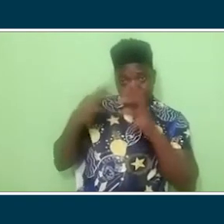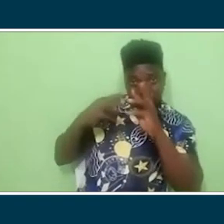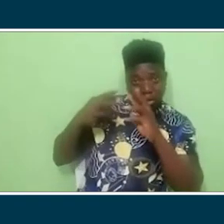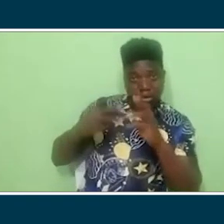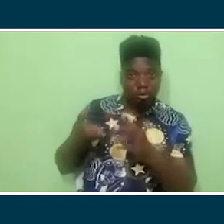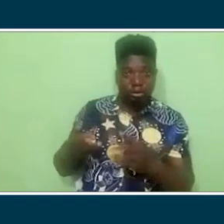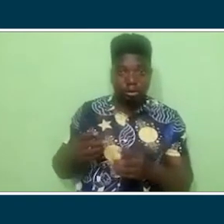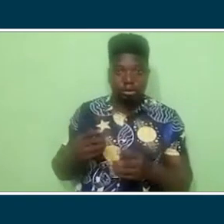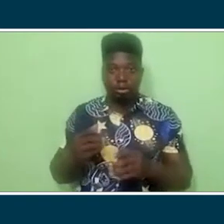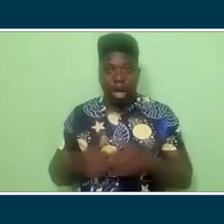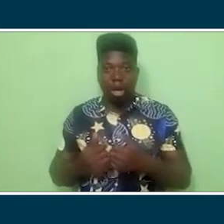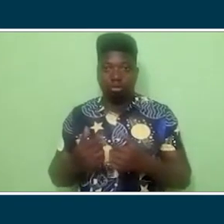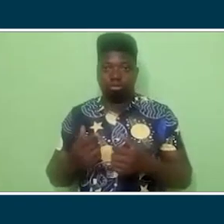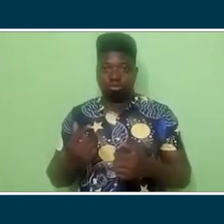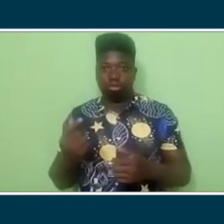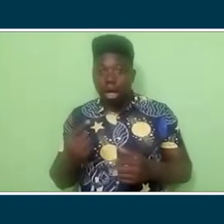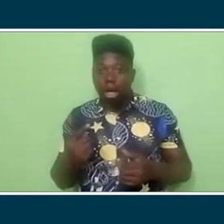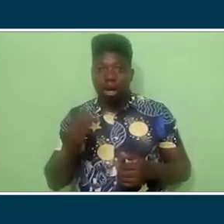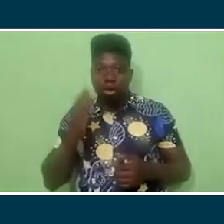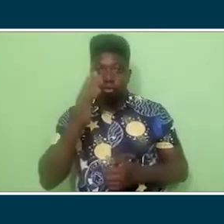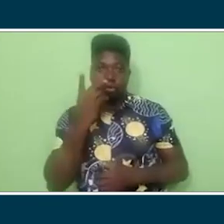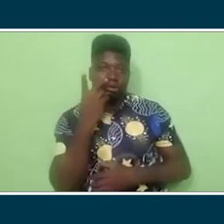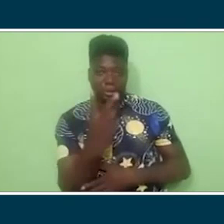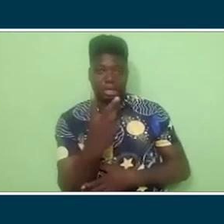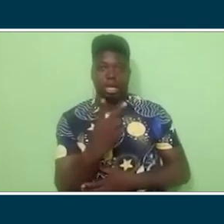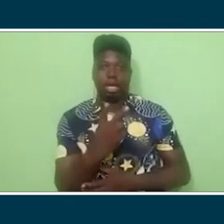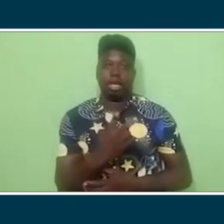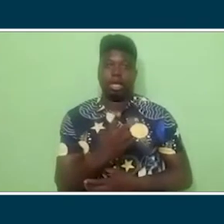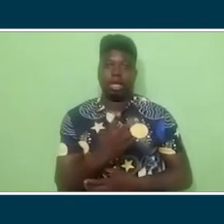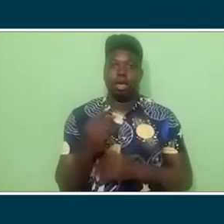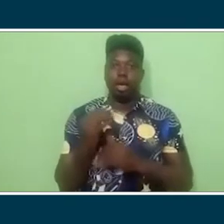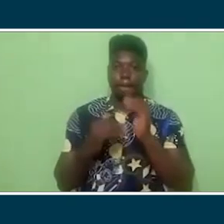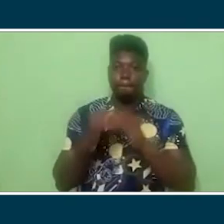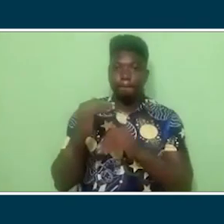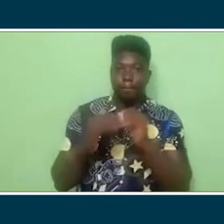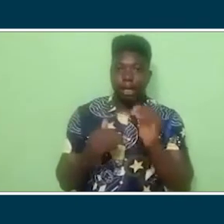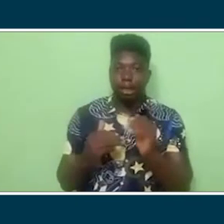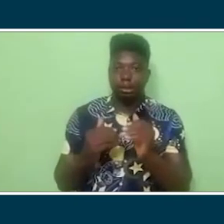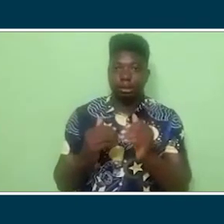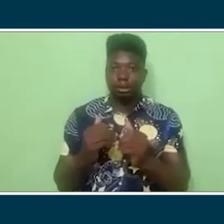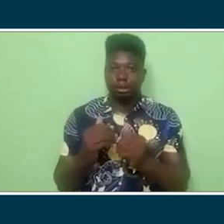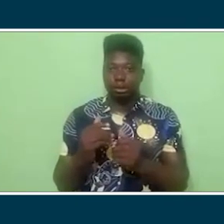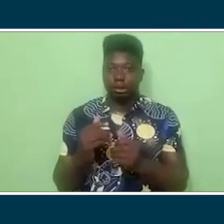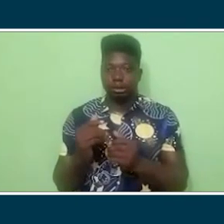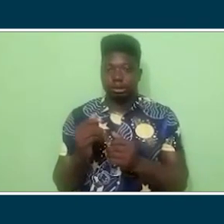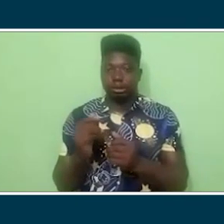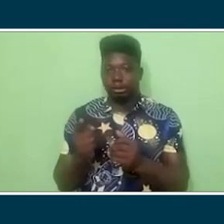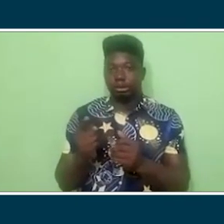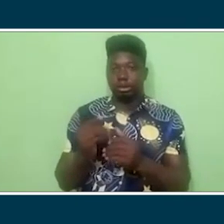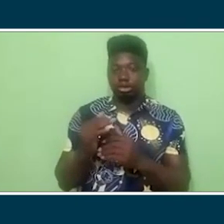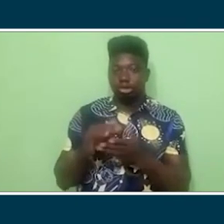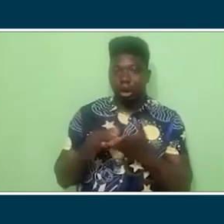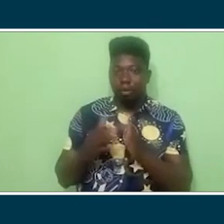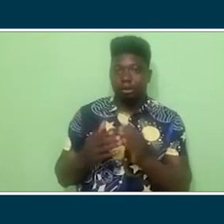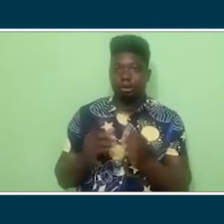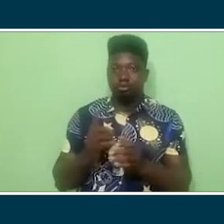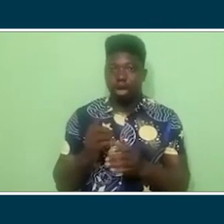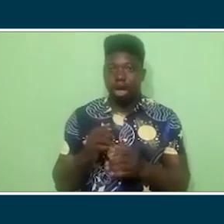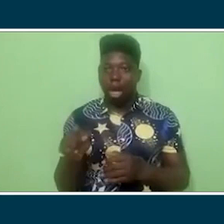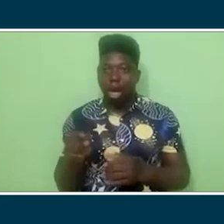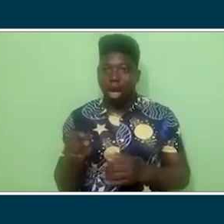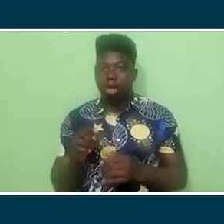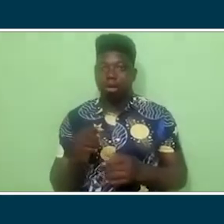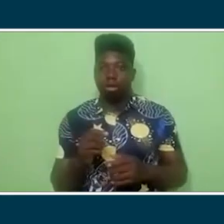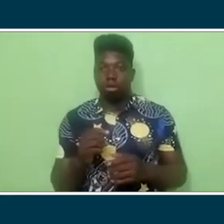you guys would suggest building tightly knit communities where those type of actions can be